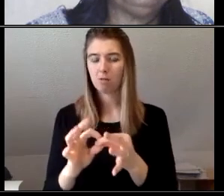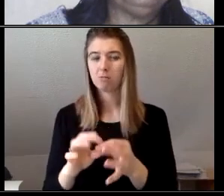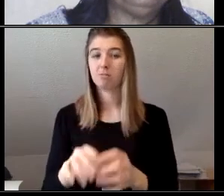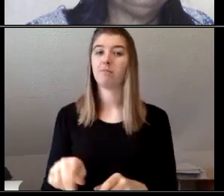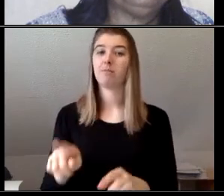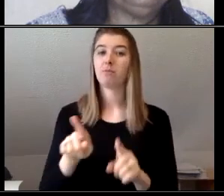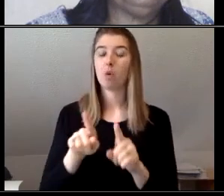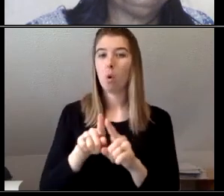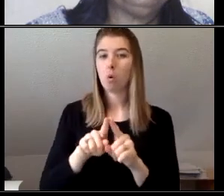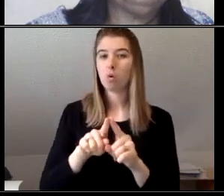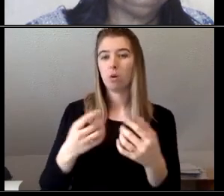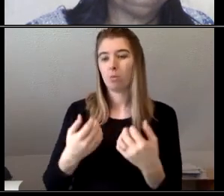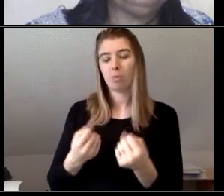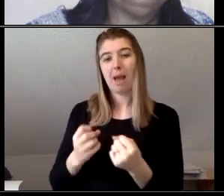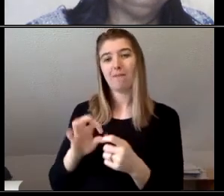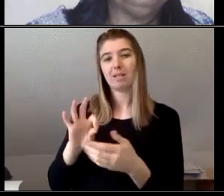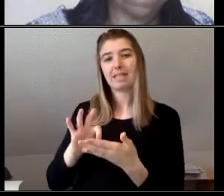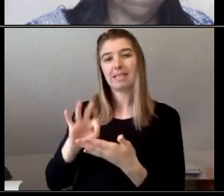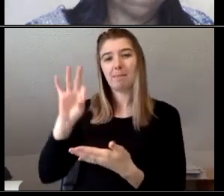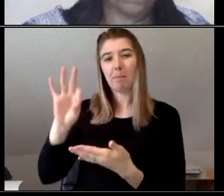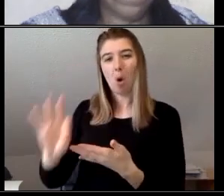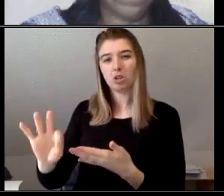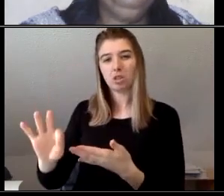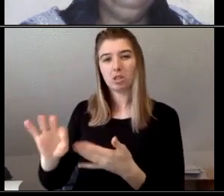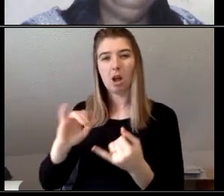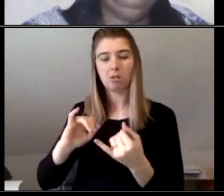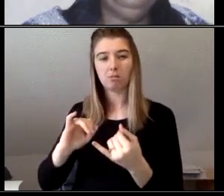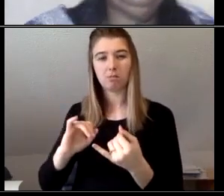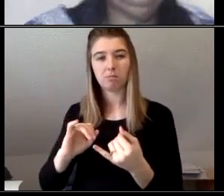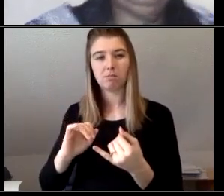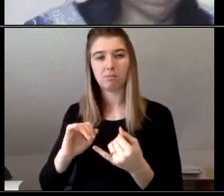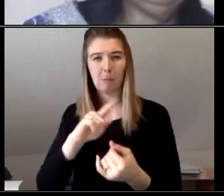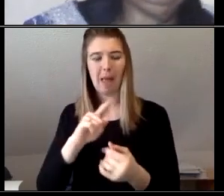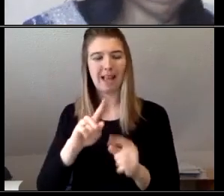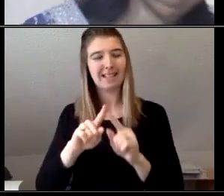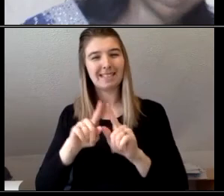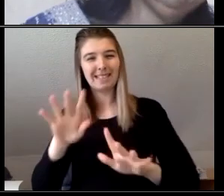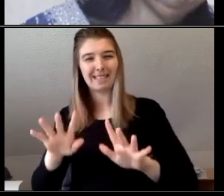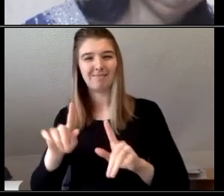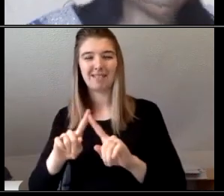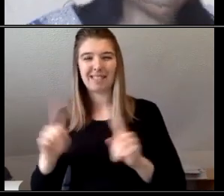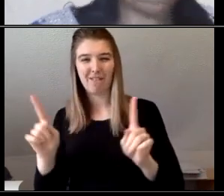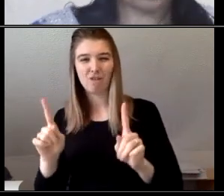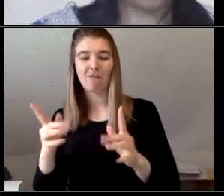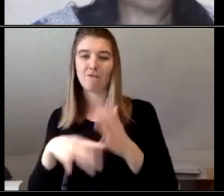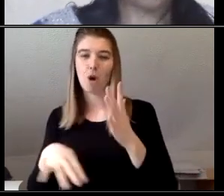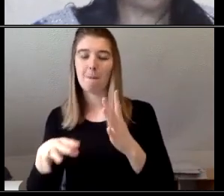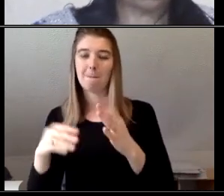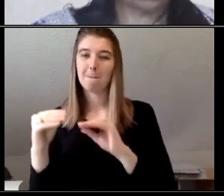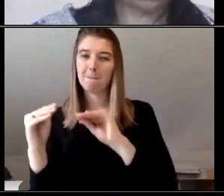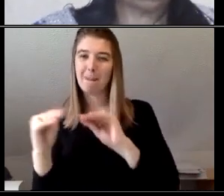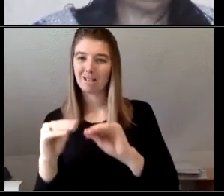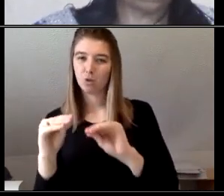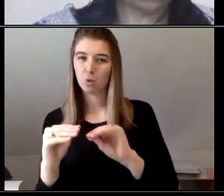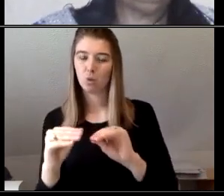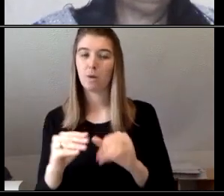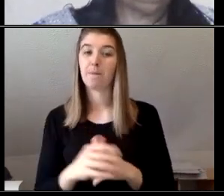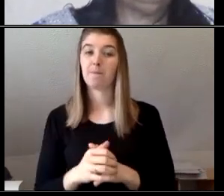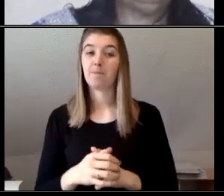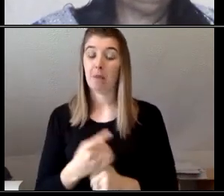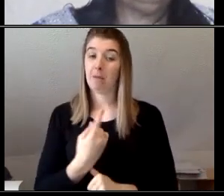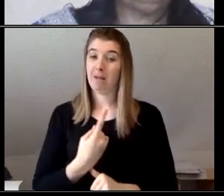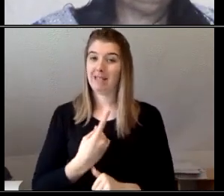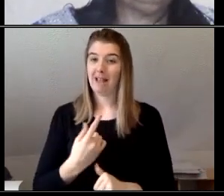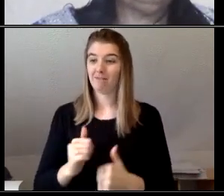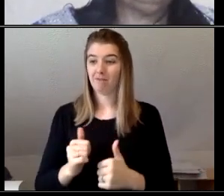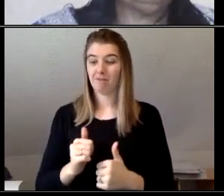is very different. So I've just had the honor of being appointed as an inclusion sponsor for one of our big FCDO networks,